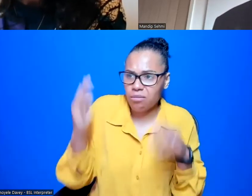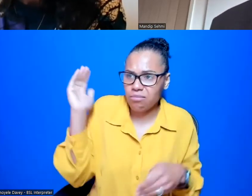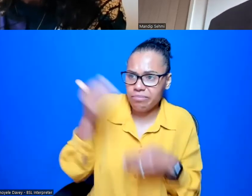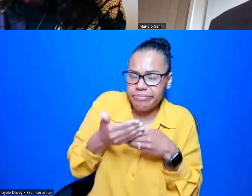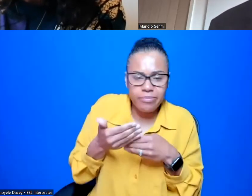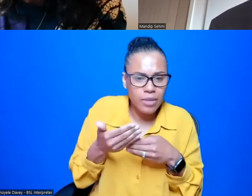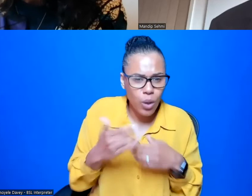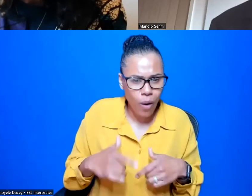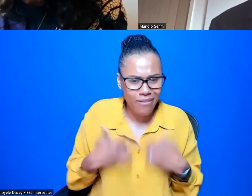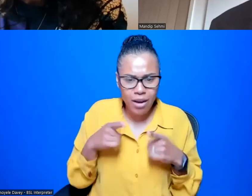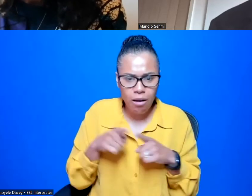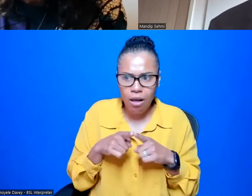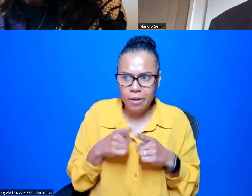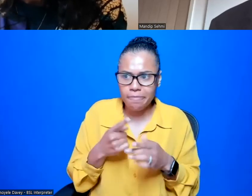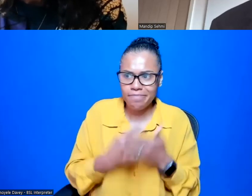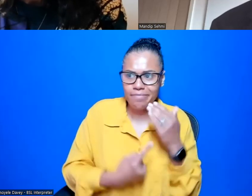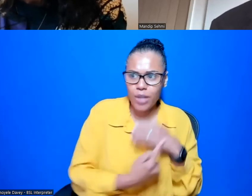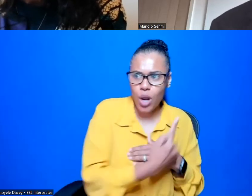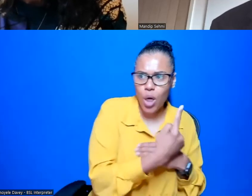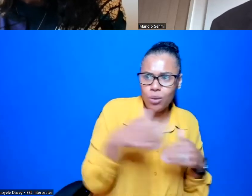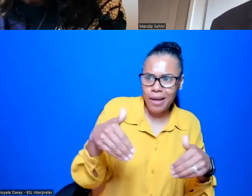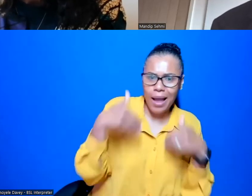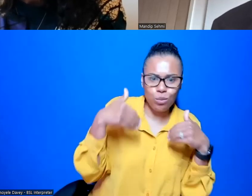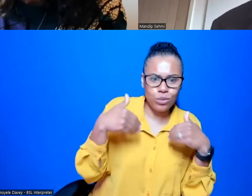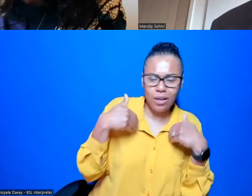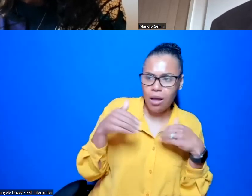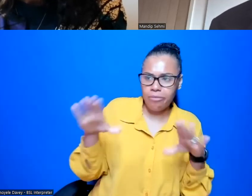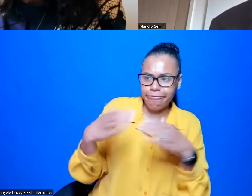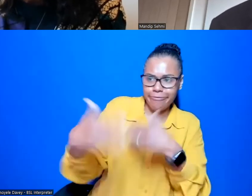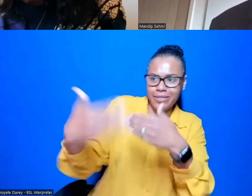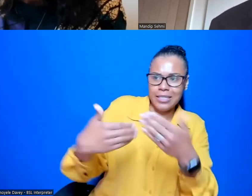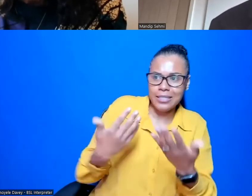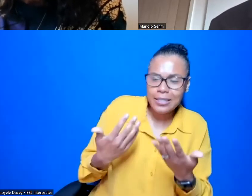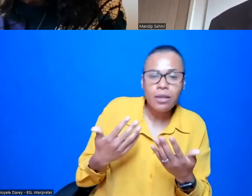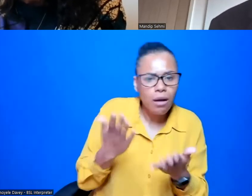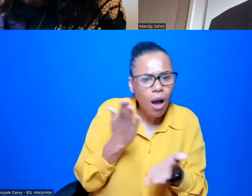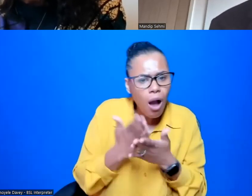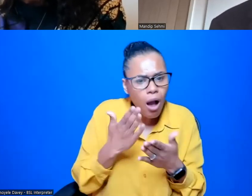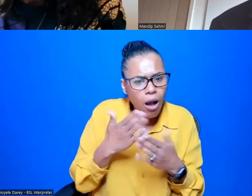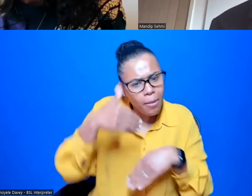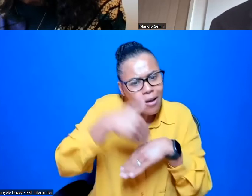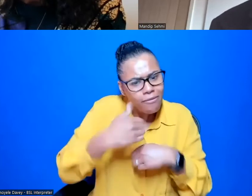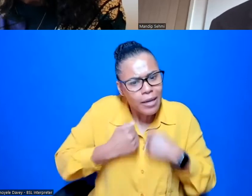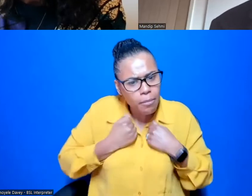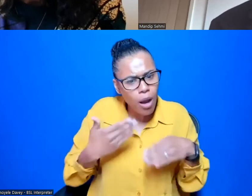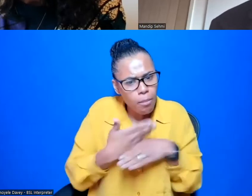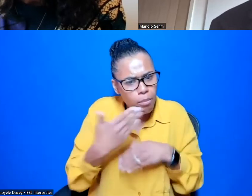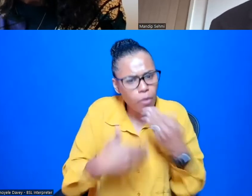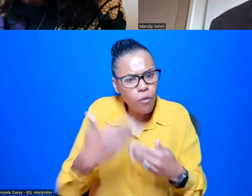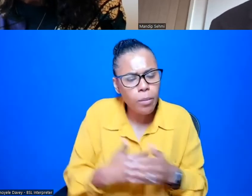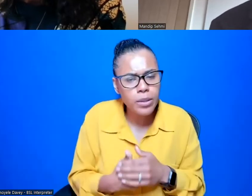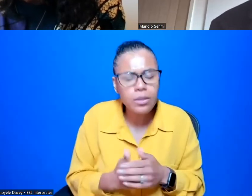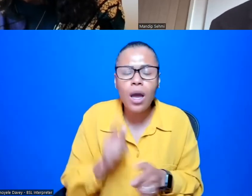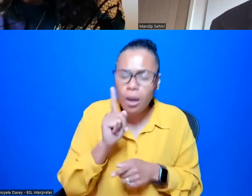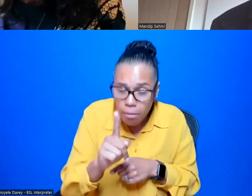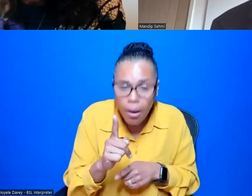things sometimes, and that definitely would have had an impact on performance. But I think for me, I grew over time, and I was